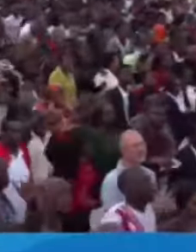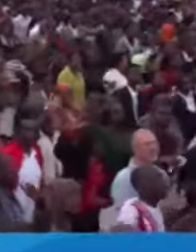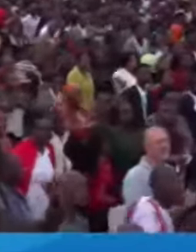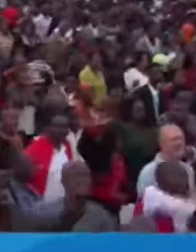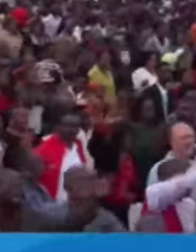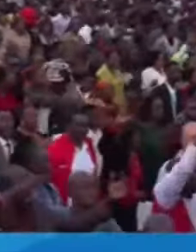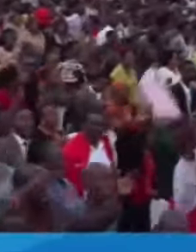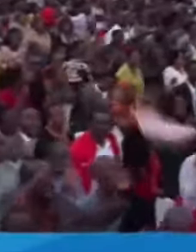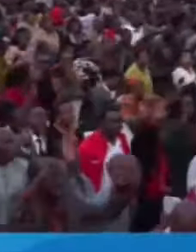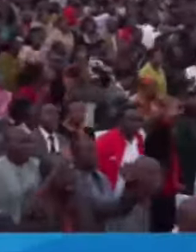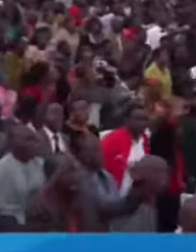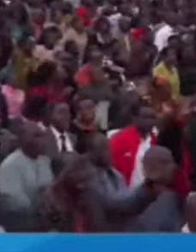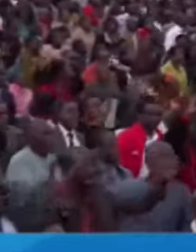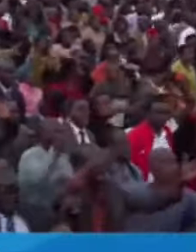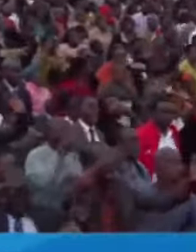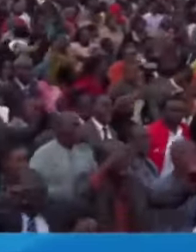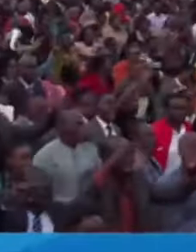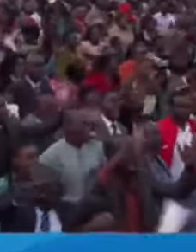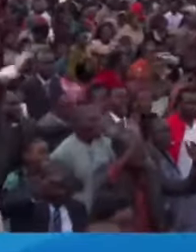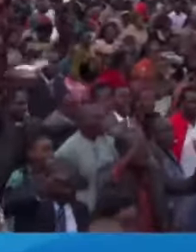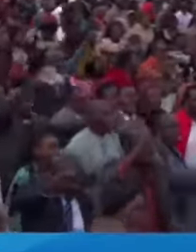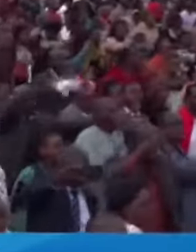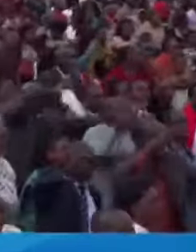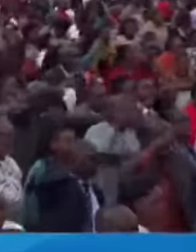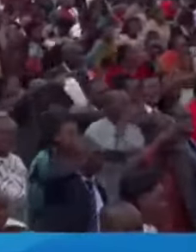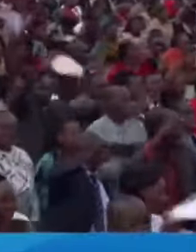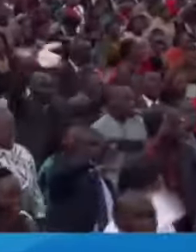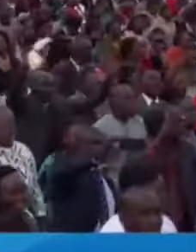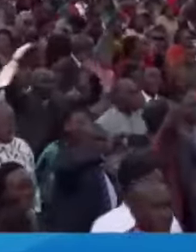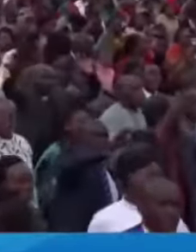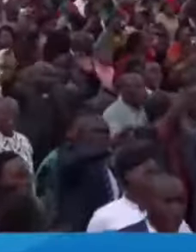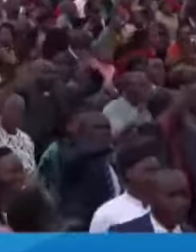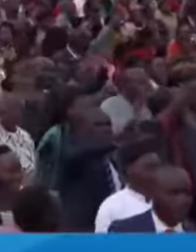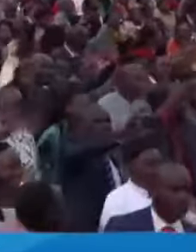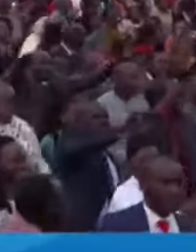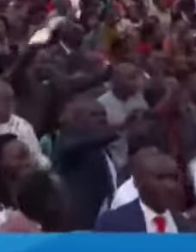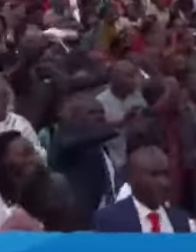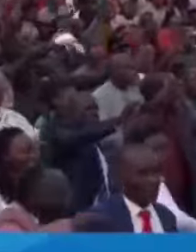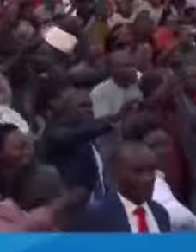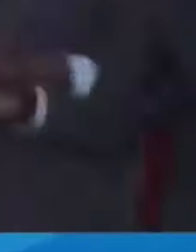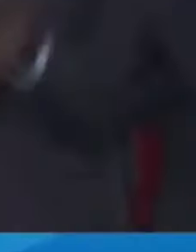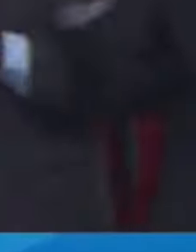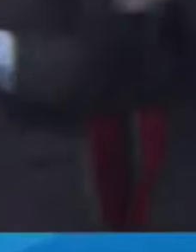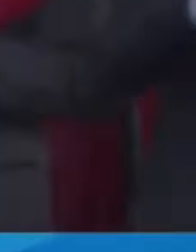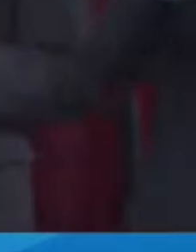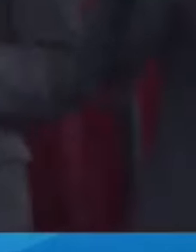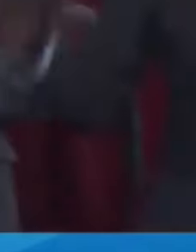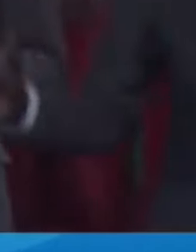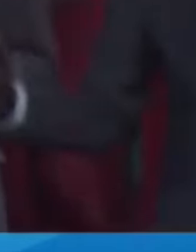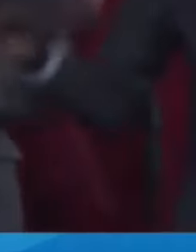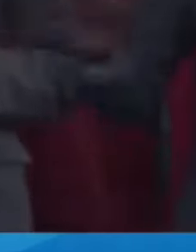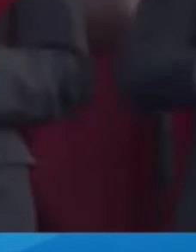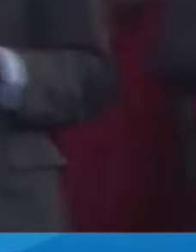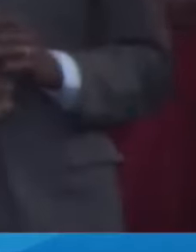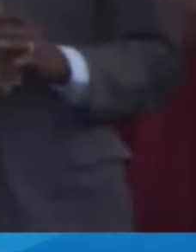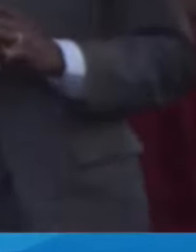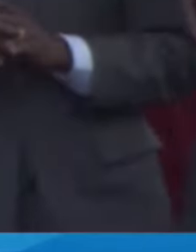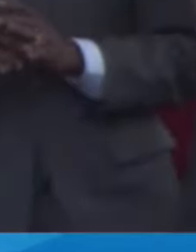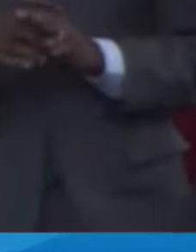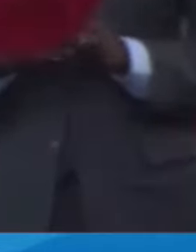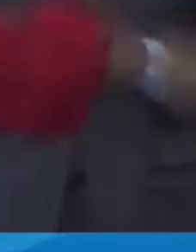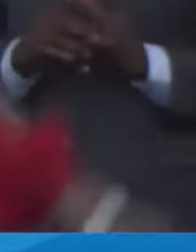name what your name Miracle is your name healing is your name